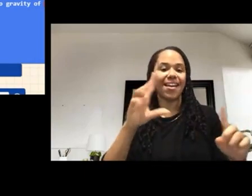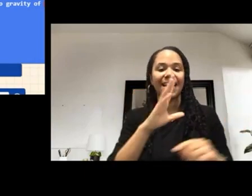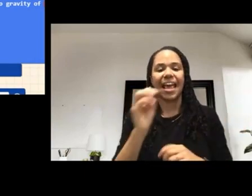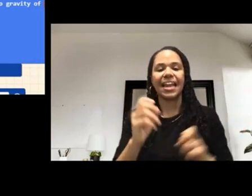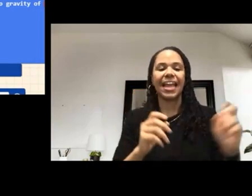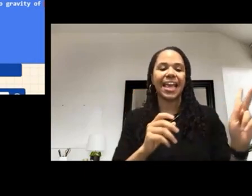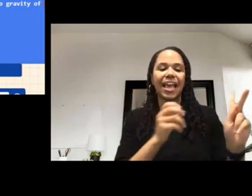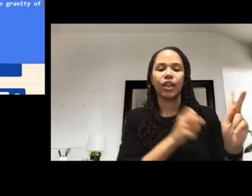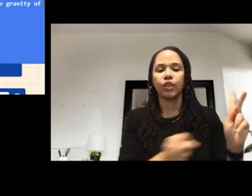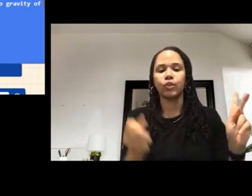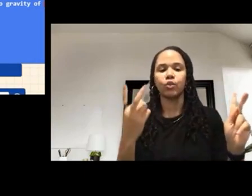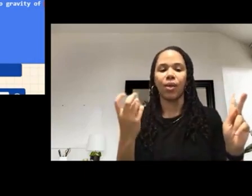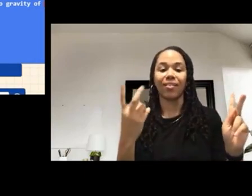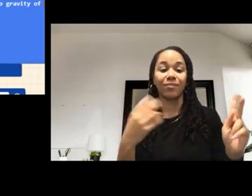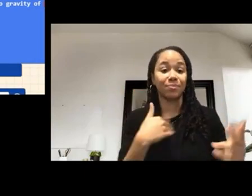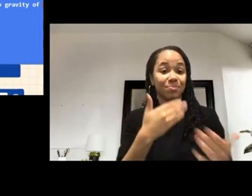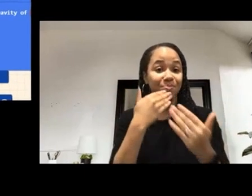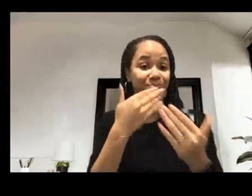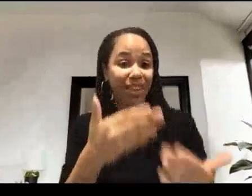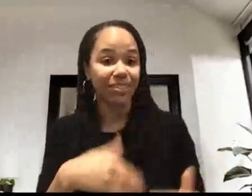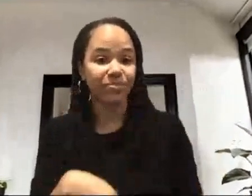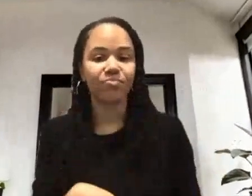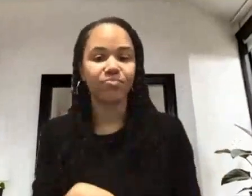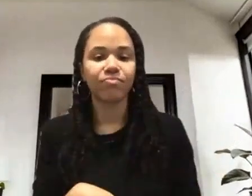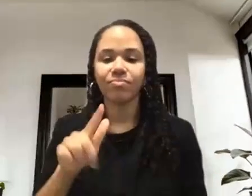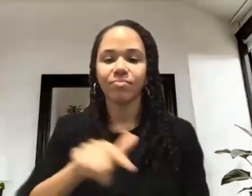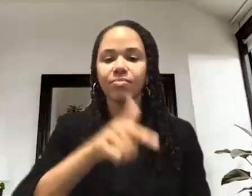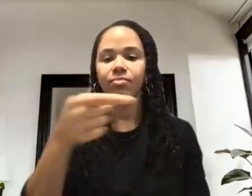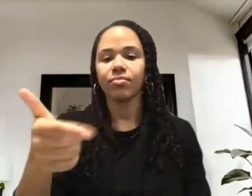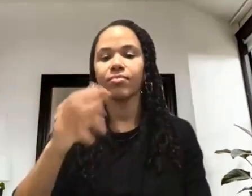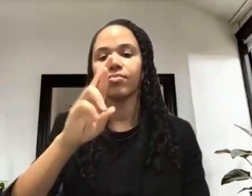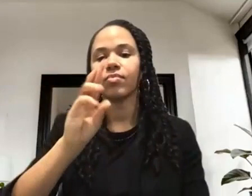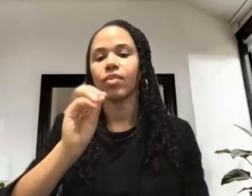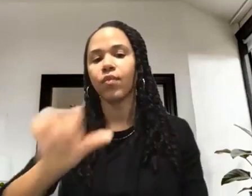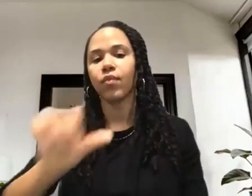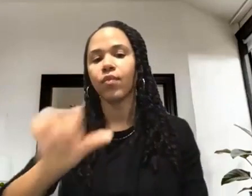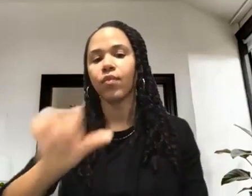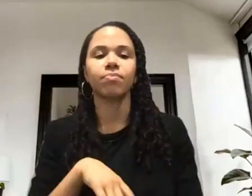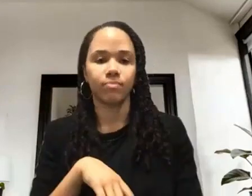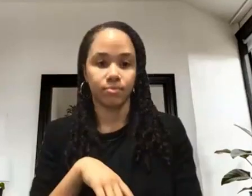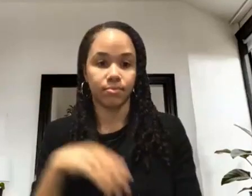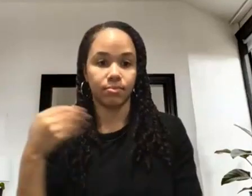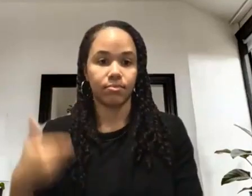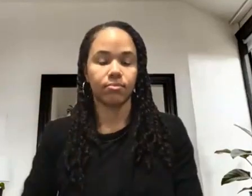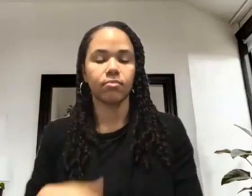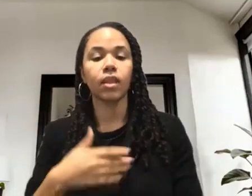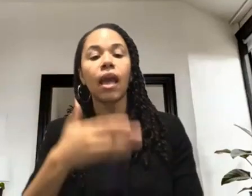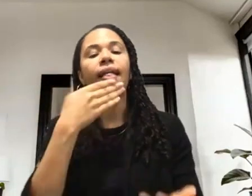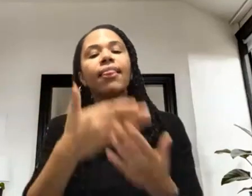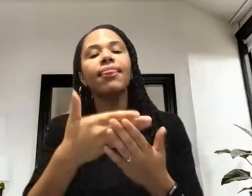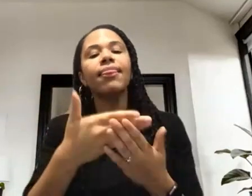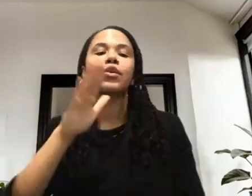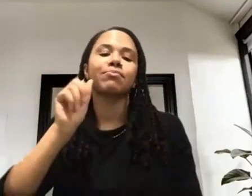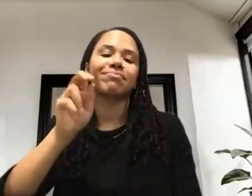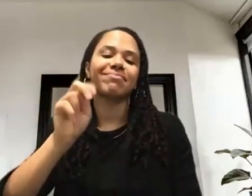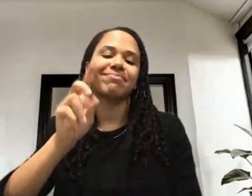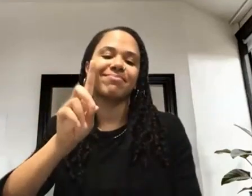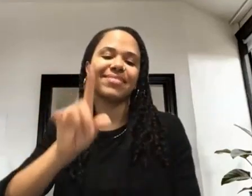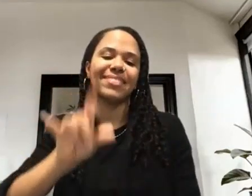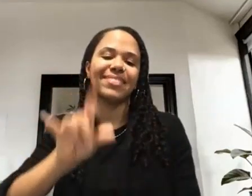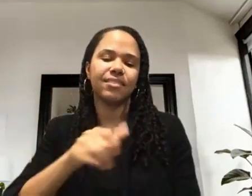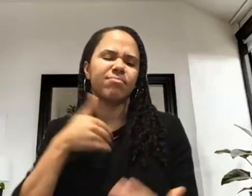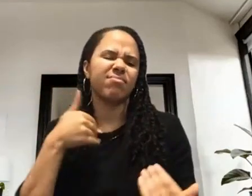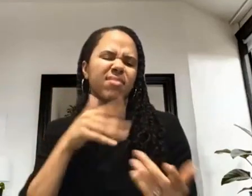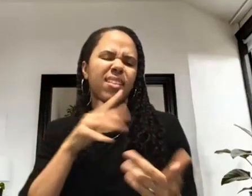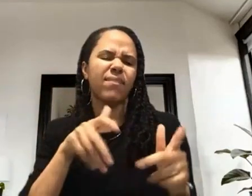Thanks. Thanks, Andy. I have a follow-up question, which may prompt other follow-up questions. I wonder